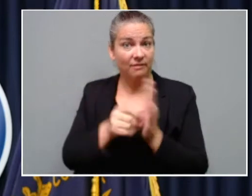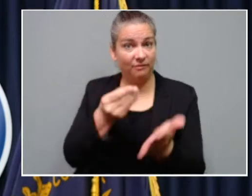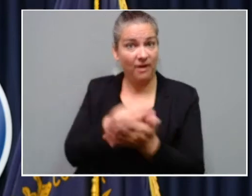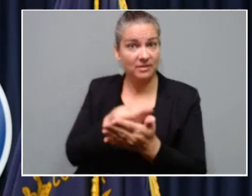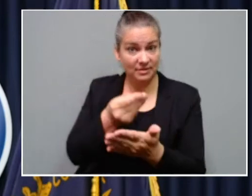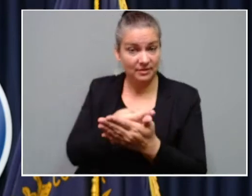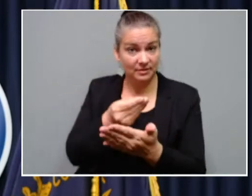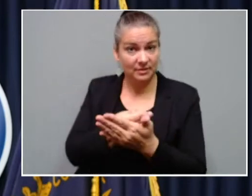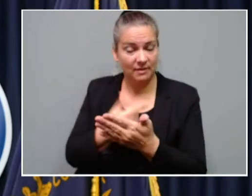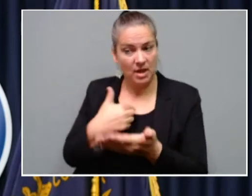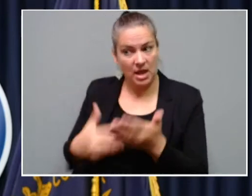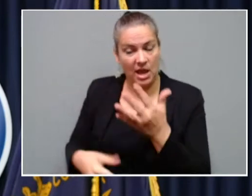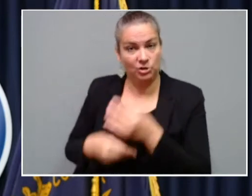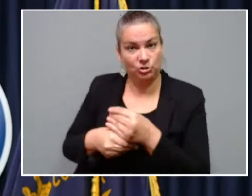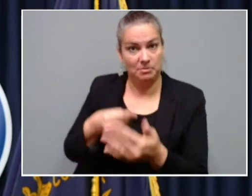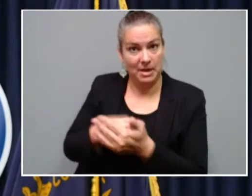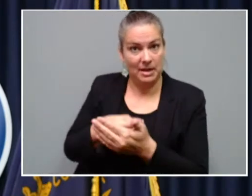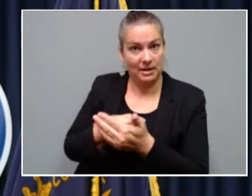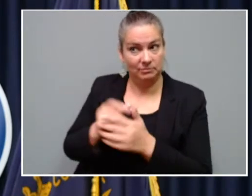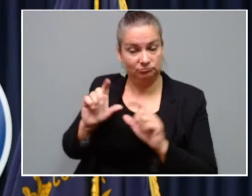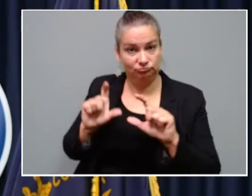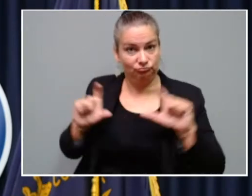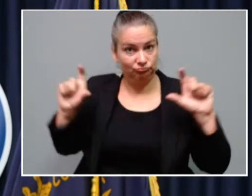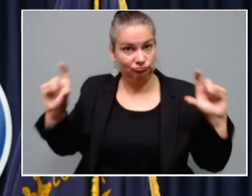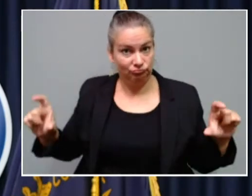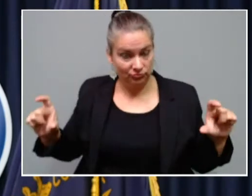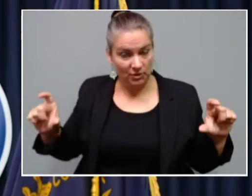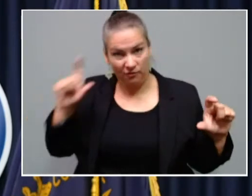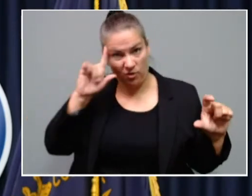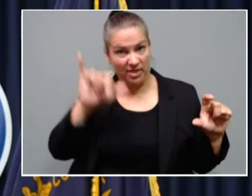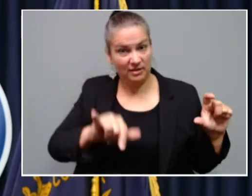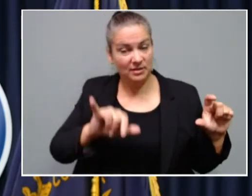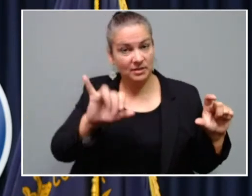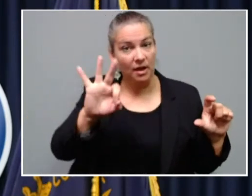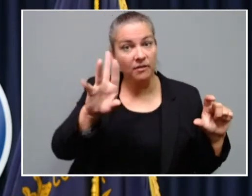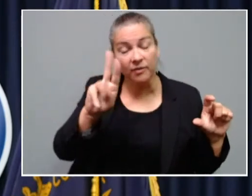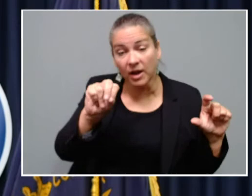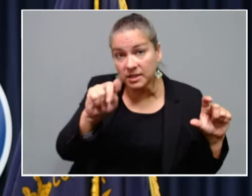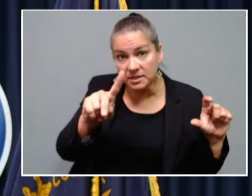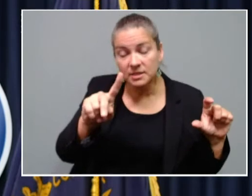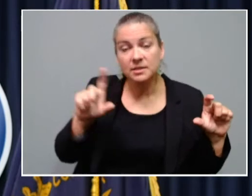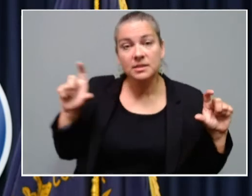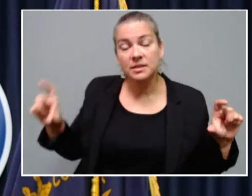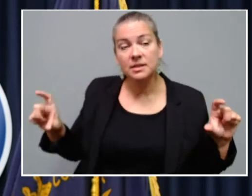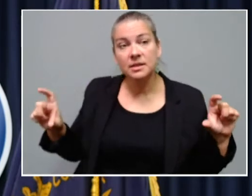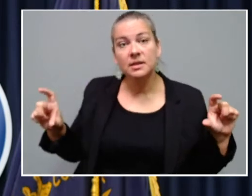them, as well as ones that we have done directly,